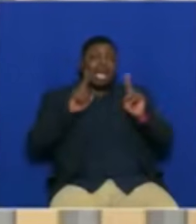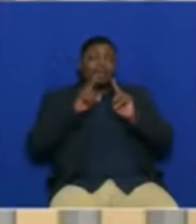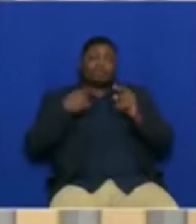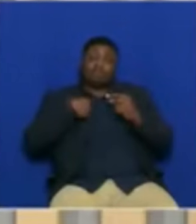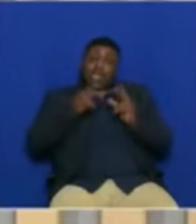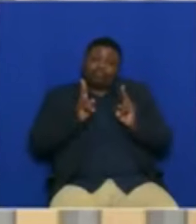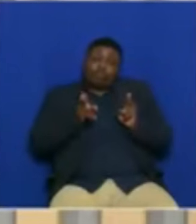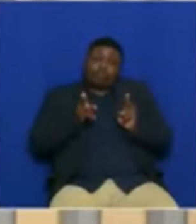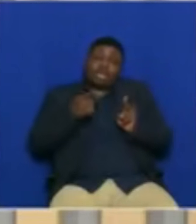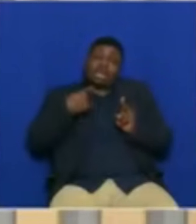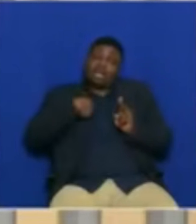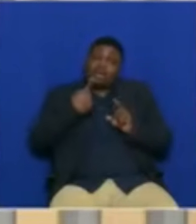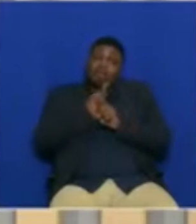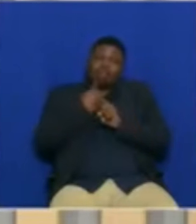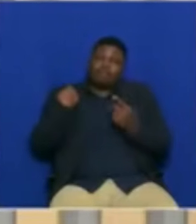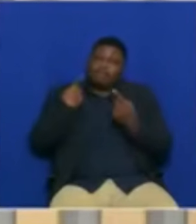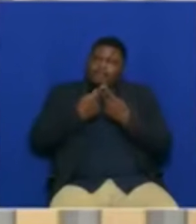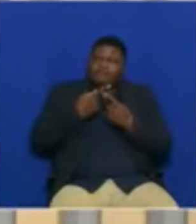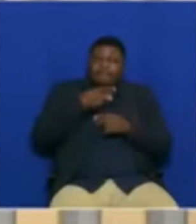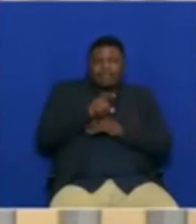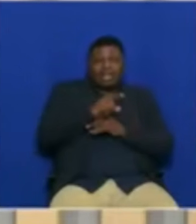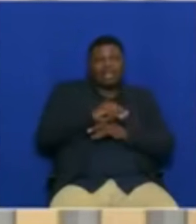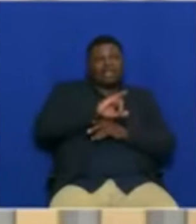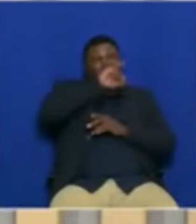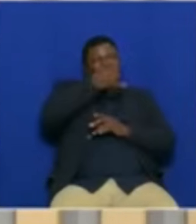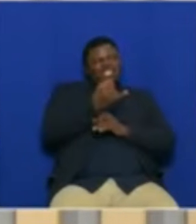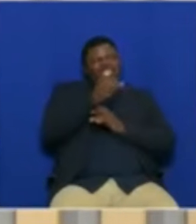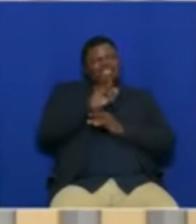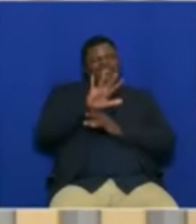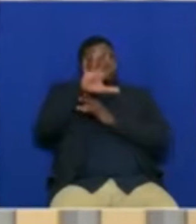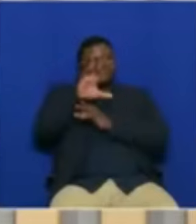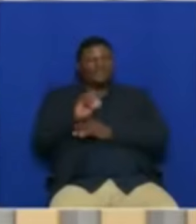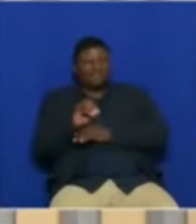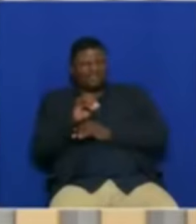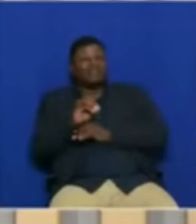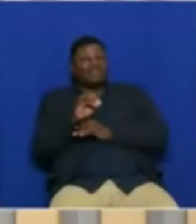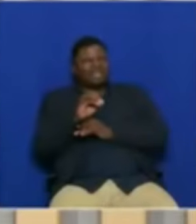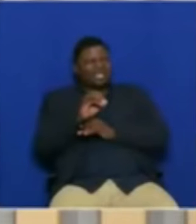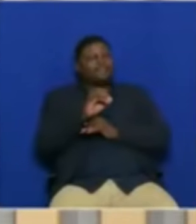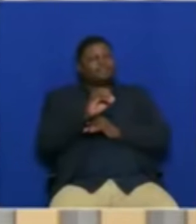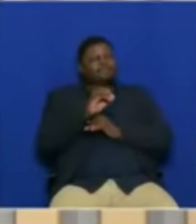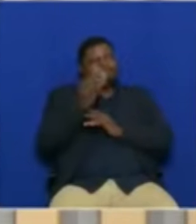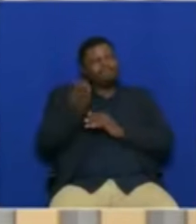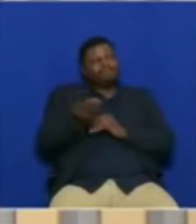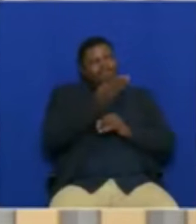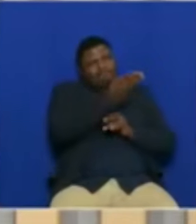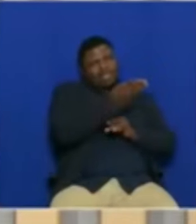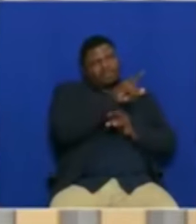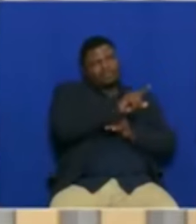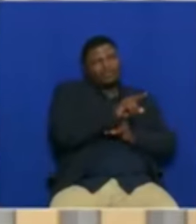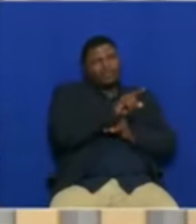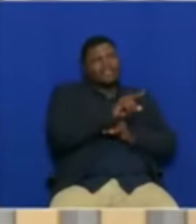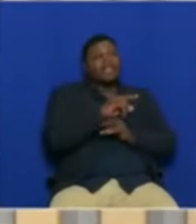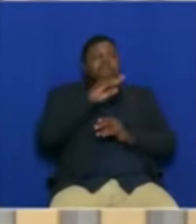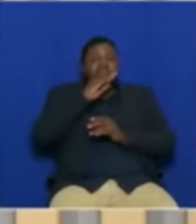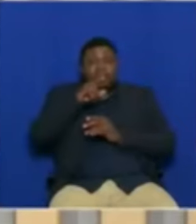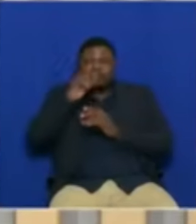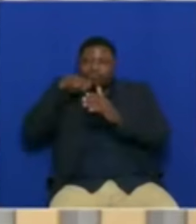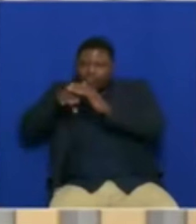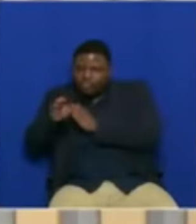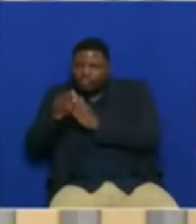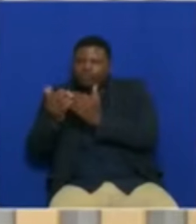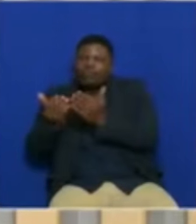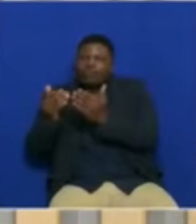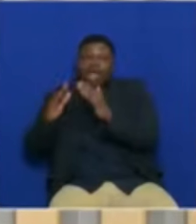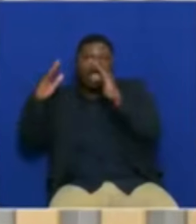have is not taken to the person's house and where they're being arrested. They're brought to the station and they are processed